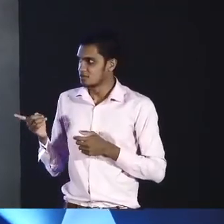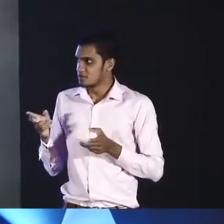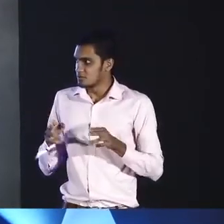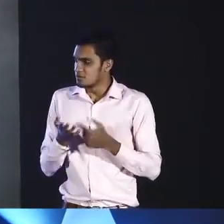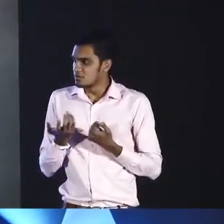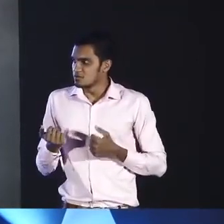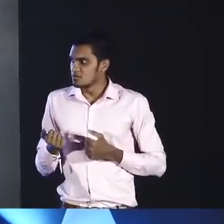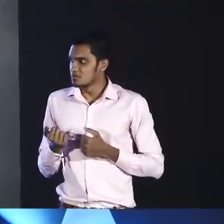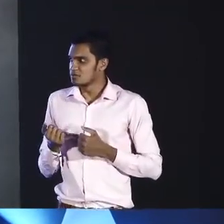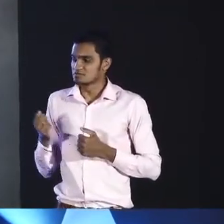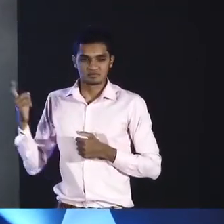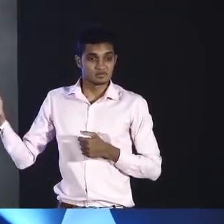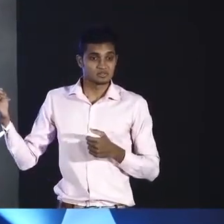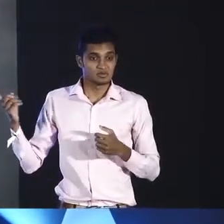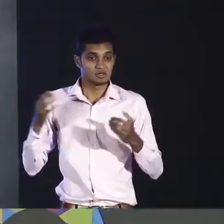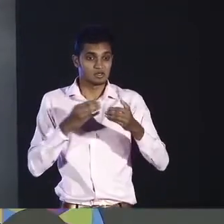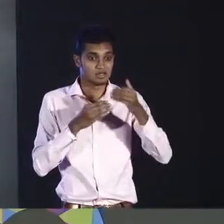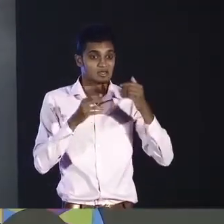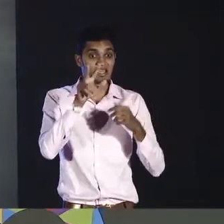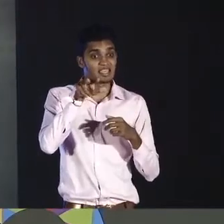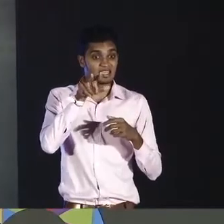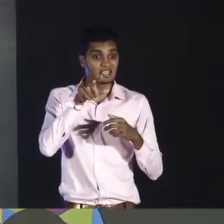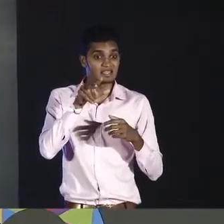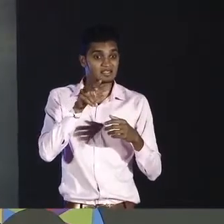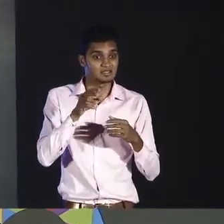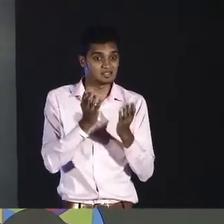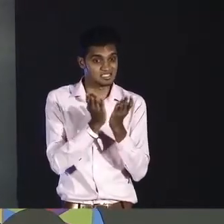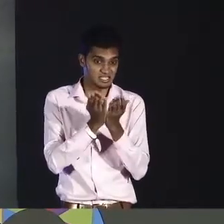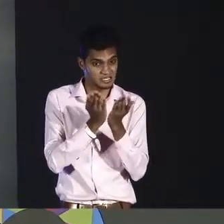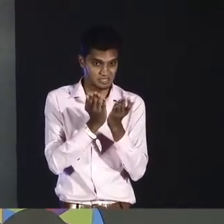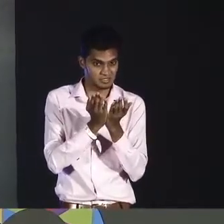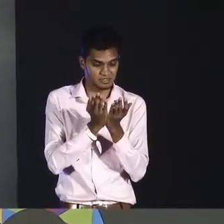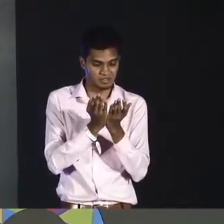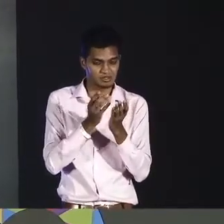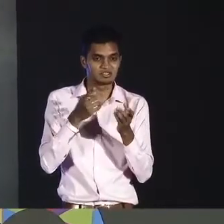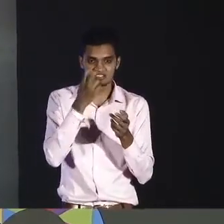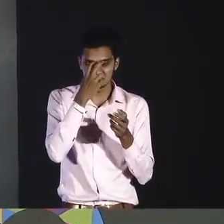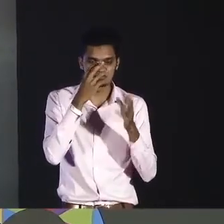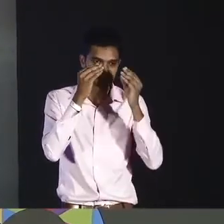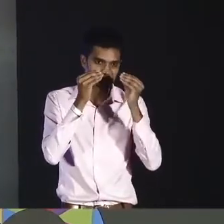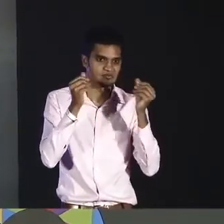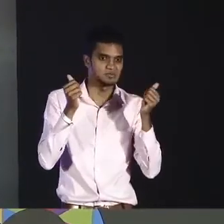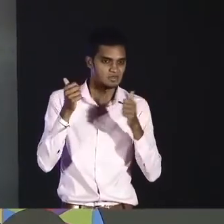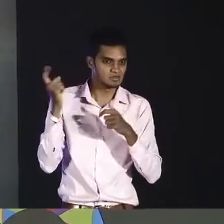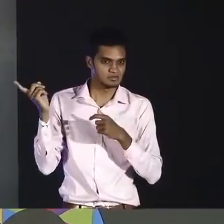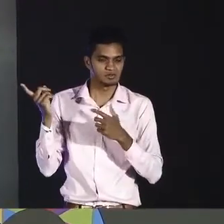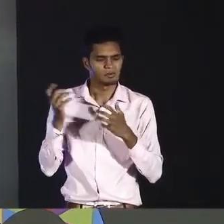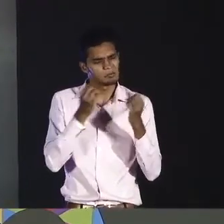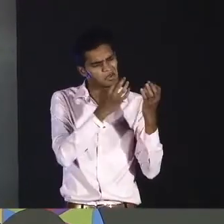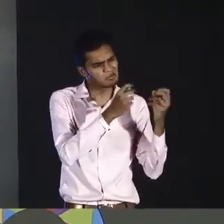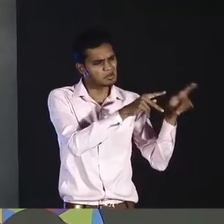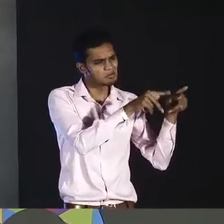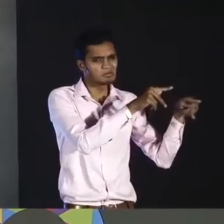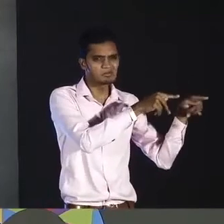When I lost my eyesight in my 8th standard and I was troubled, and many of the people used to come to my house and talk